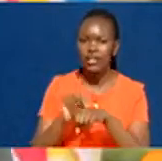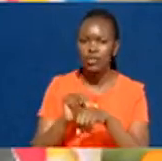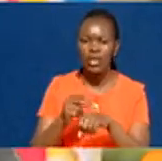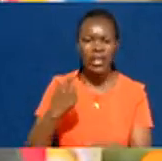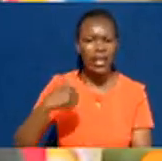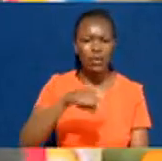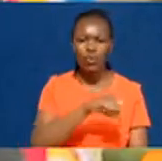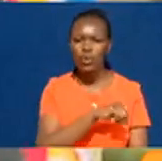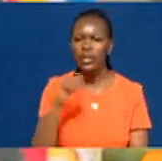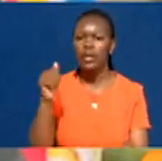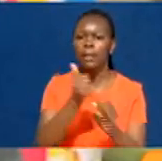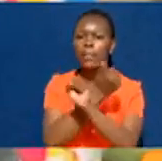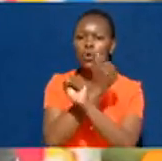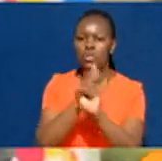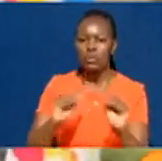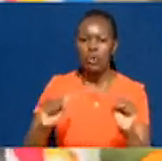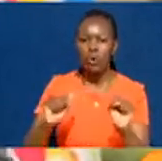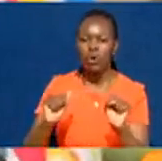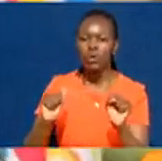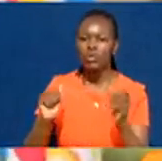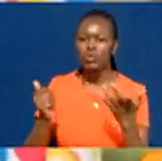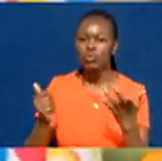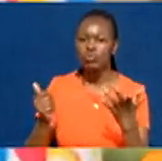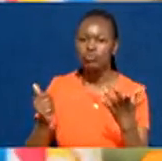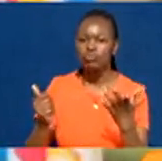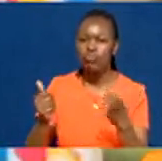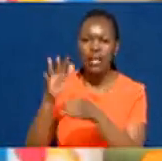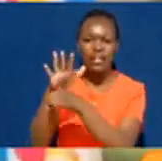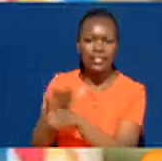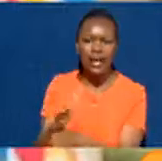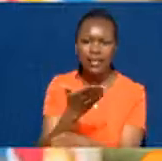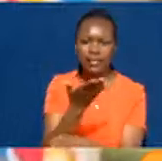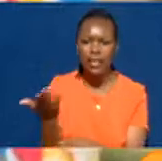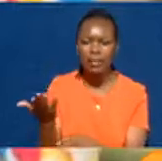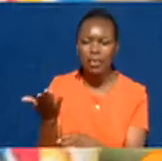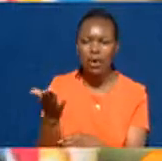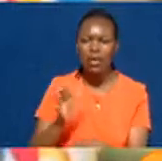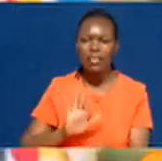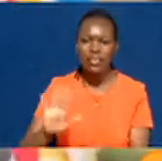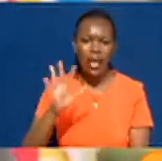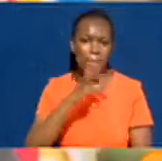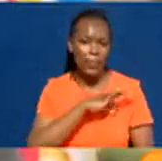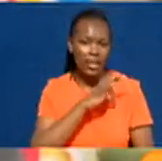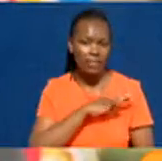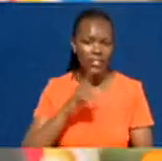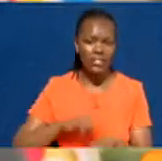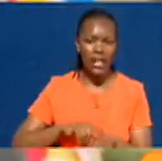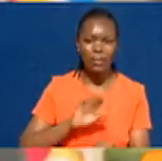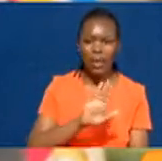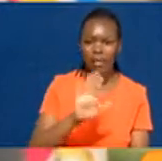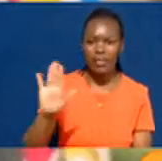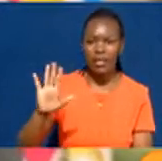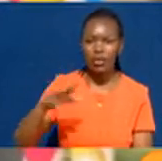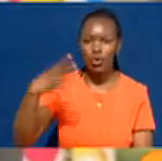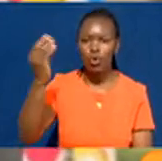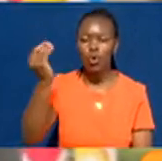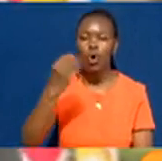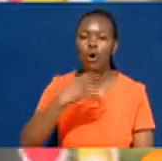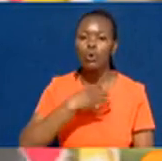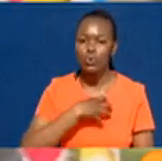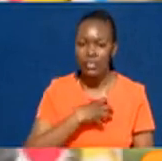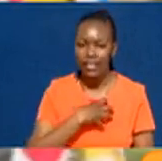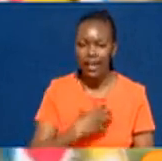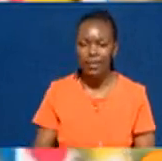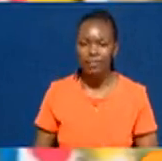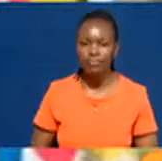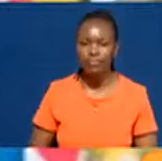manner interfere with their privileges and their entitlements in retirement. They are